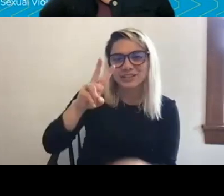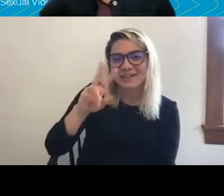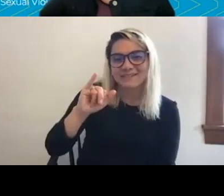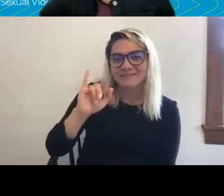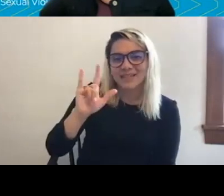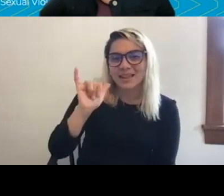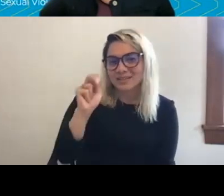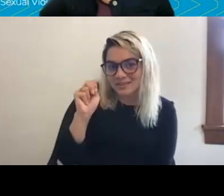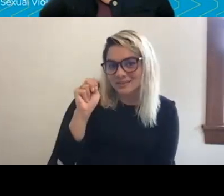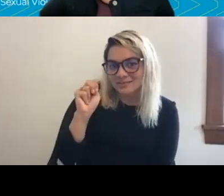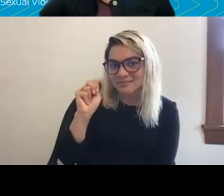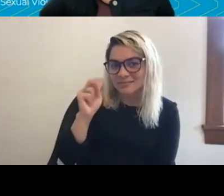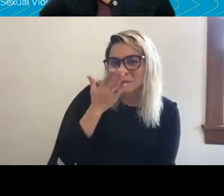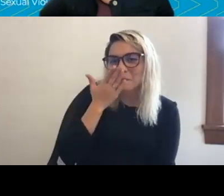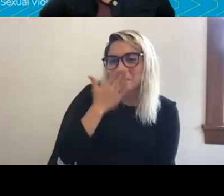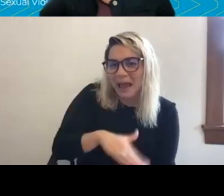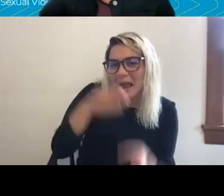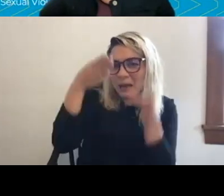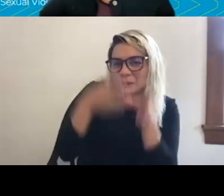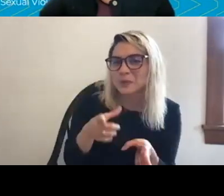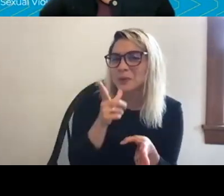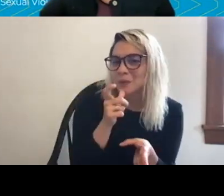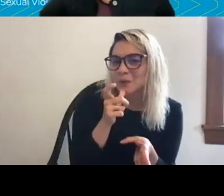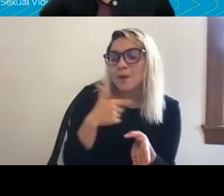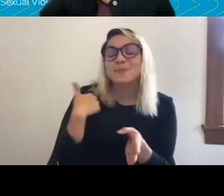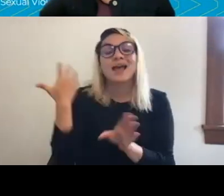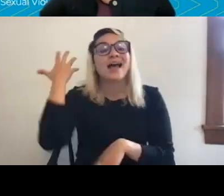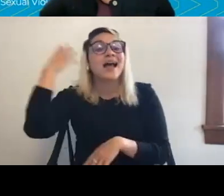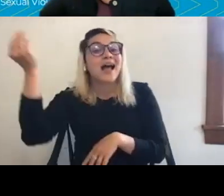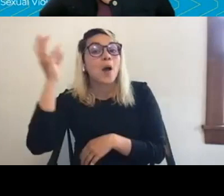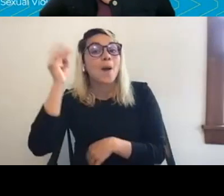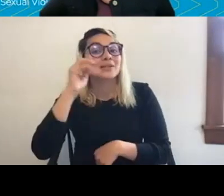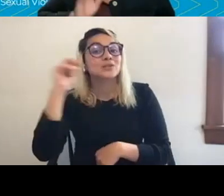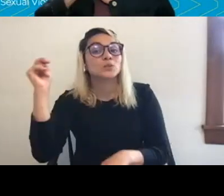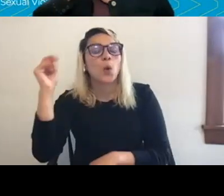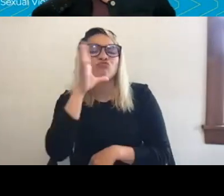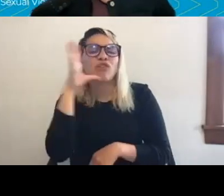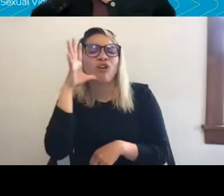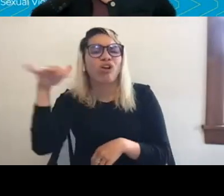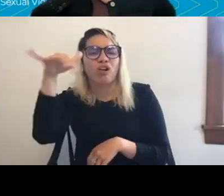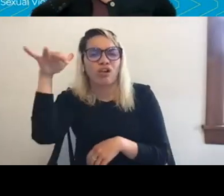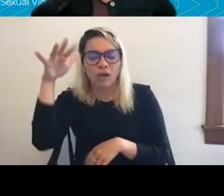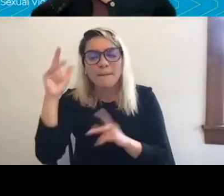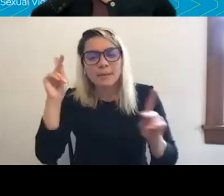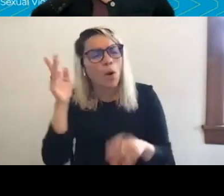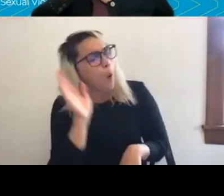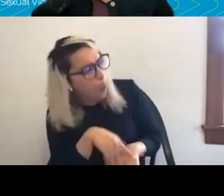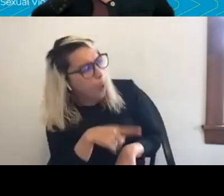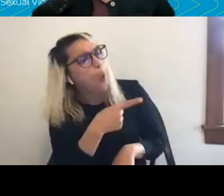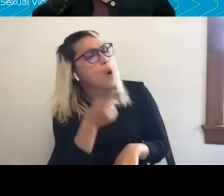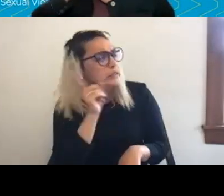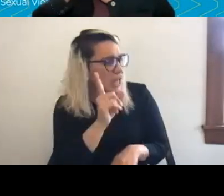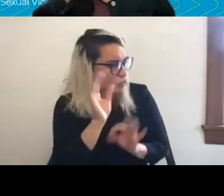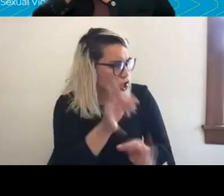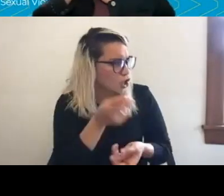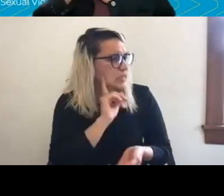rural Minnesota, that folks would say, yeah, universal health care sounds good. Universal child care sounds good,